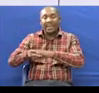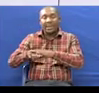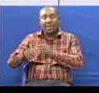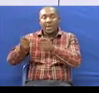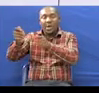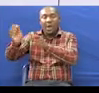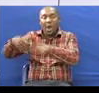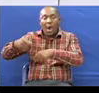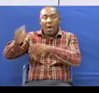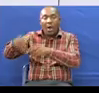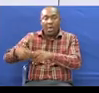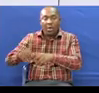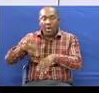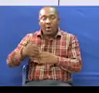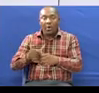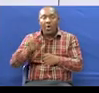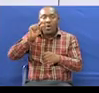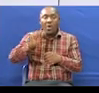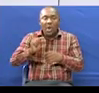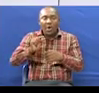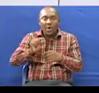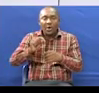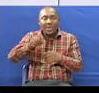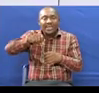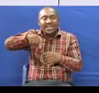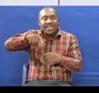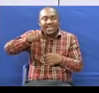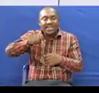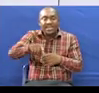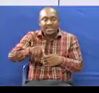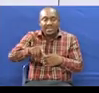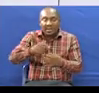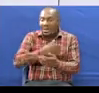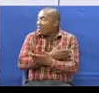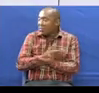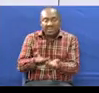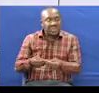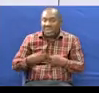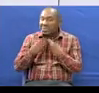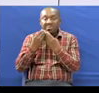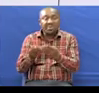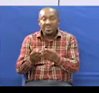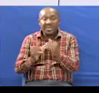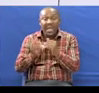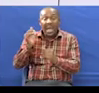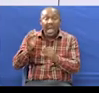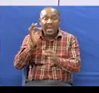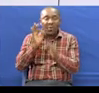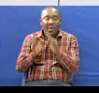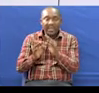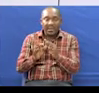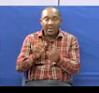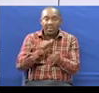or the using of low quality seeds which cannot produce high products or which cannot